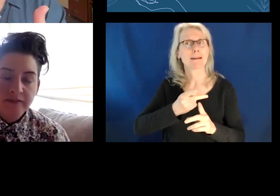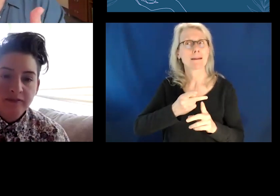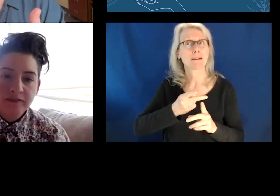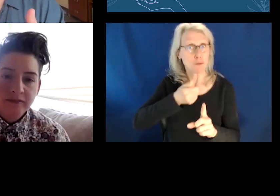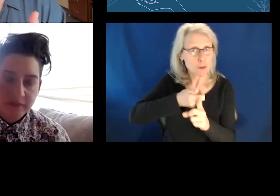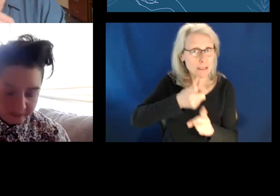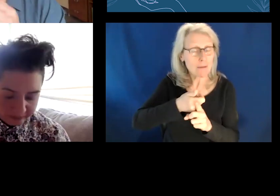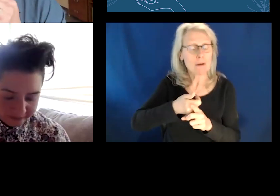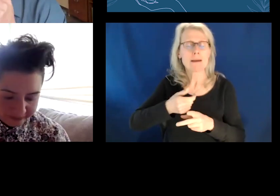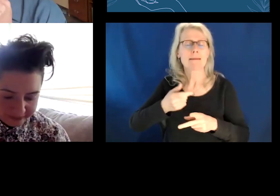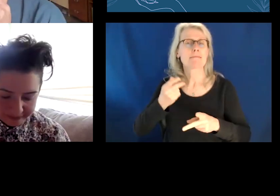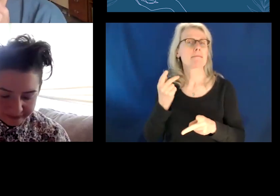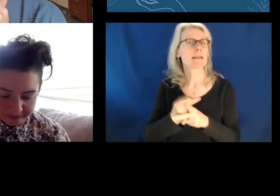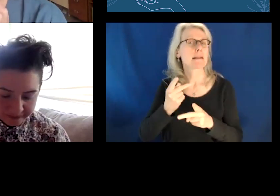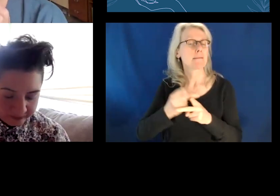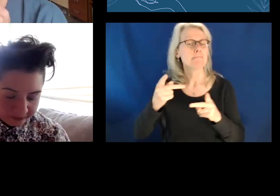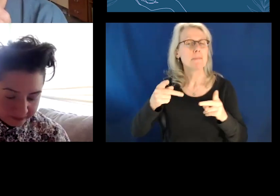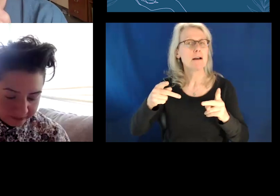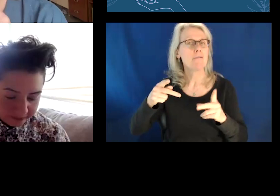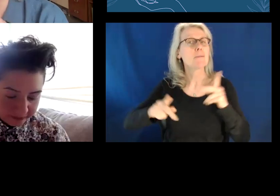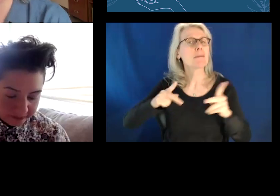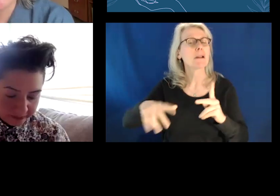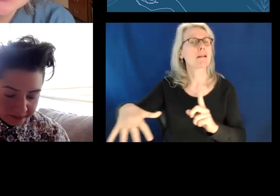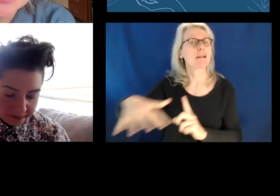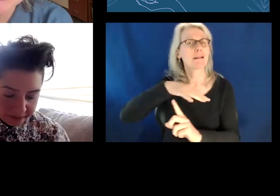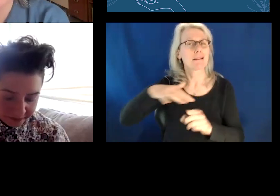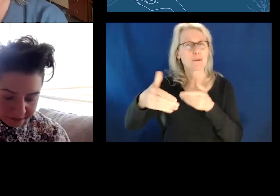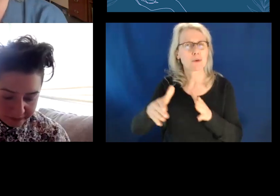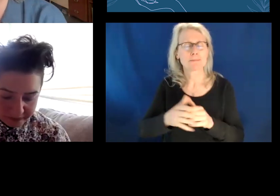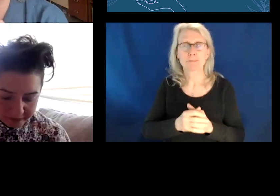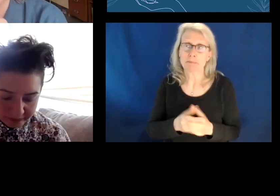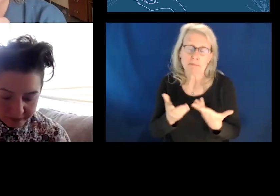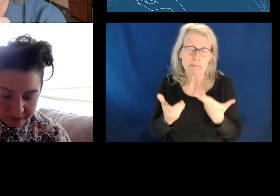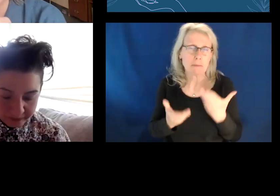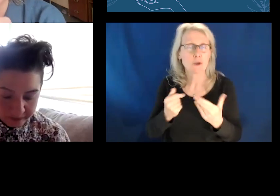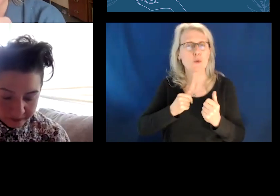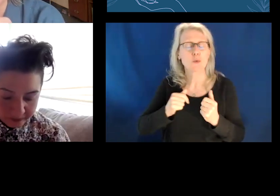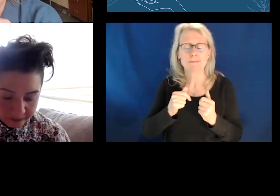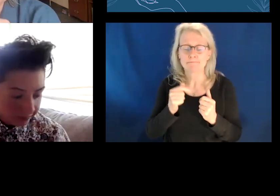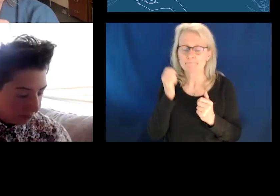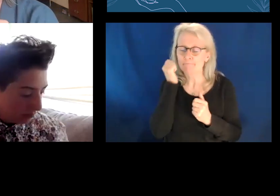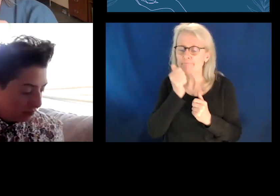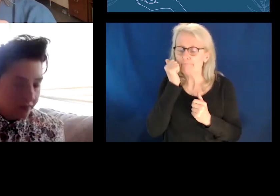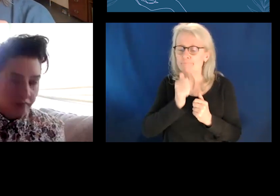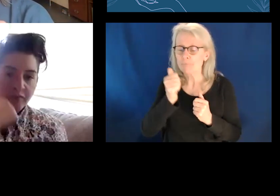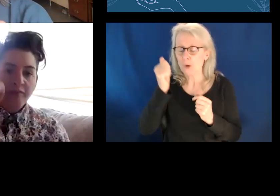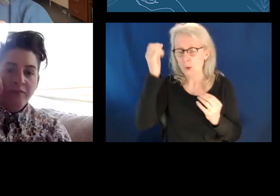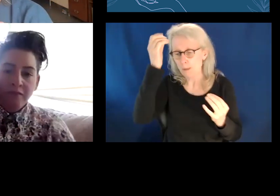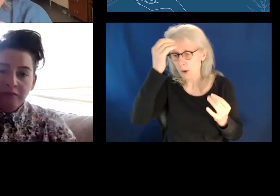put a little secondary question in that, which is, are there rituals or some kind of practice that you do inside of